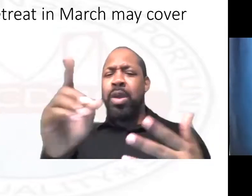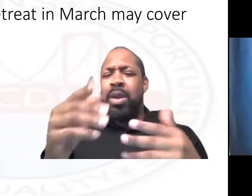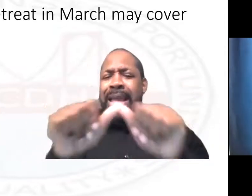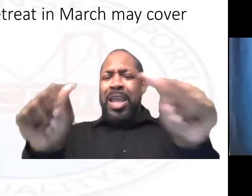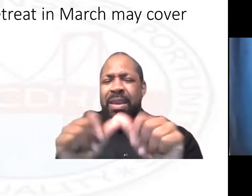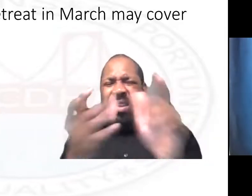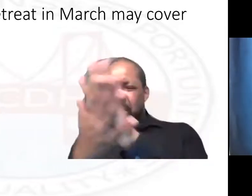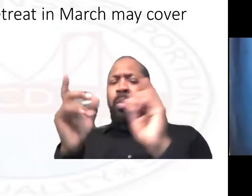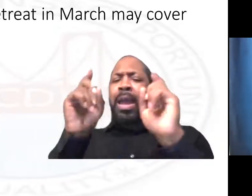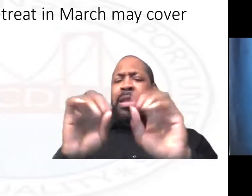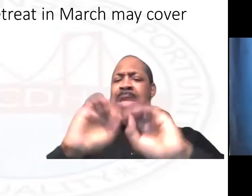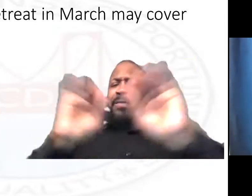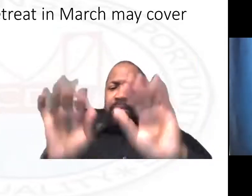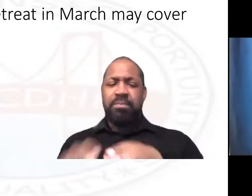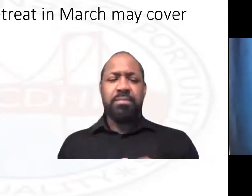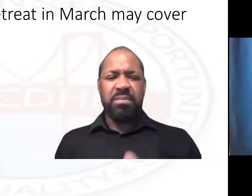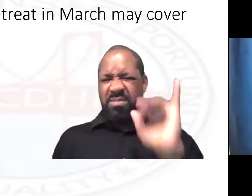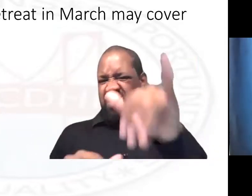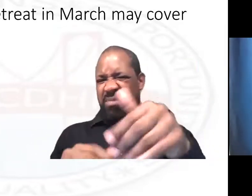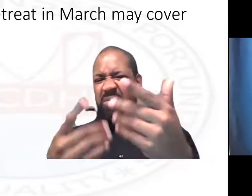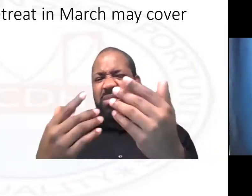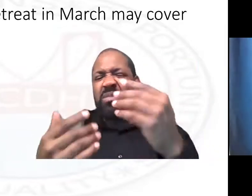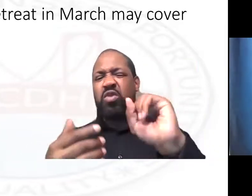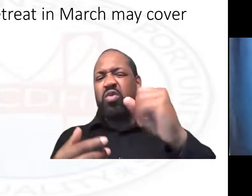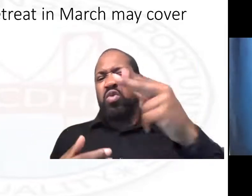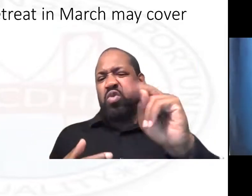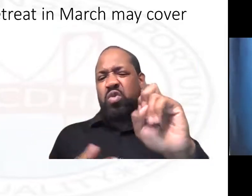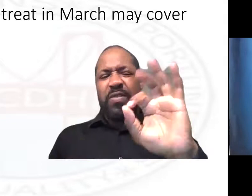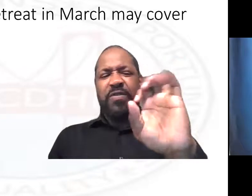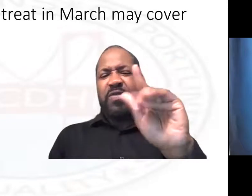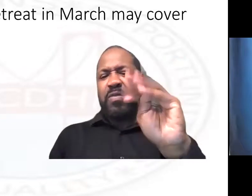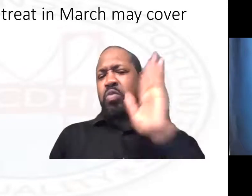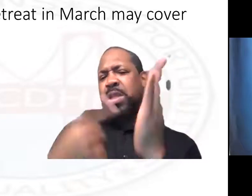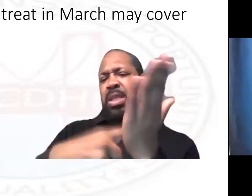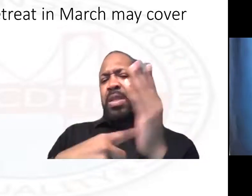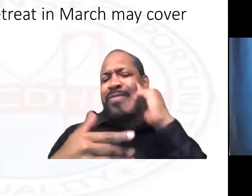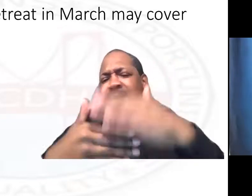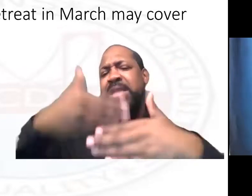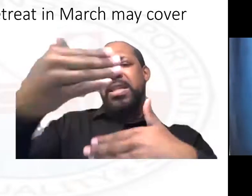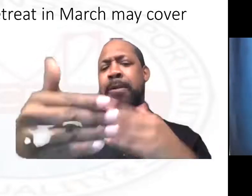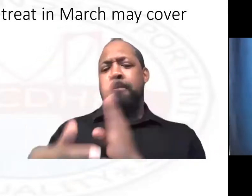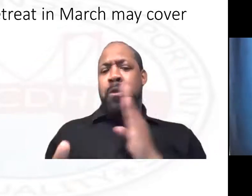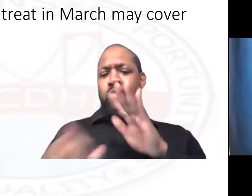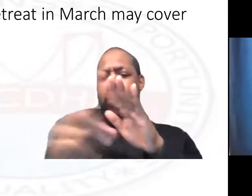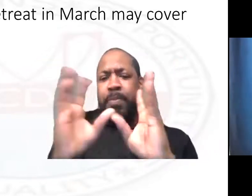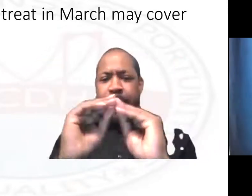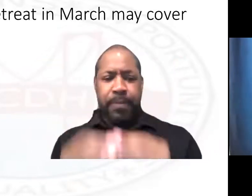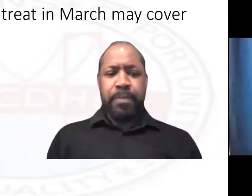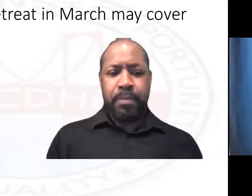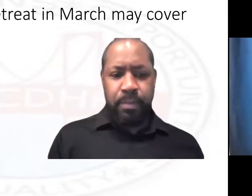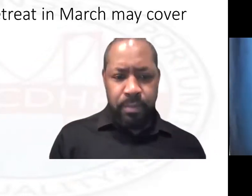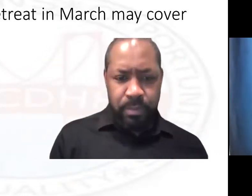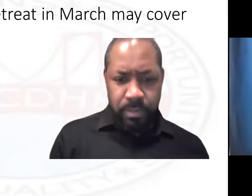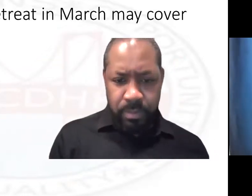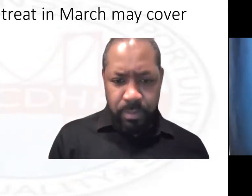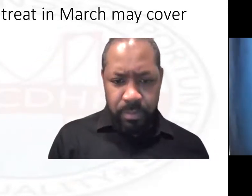all that connectivity is and what areas they all cover in their areas of responsibility. So Shane Feldman will be discussing that at our